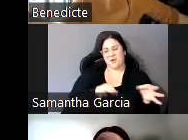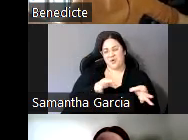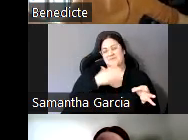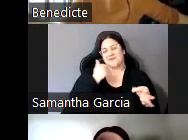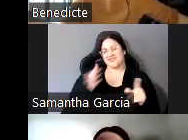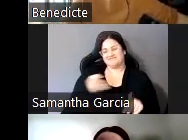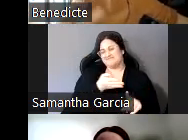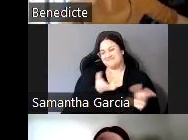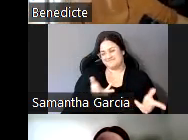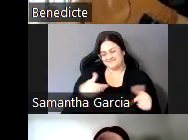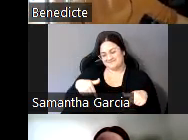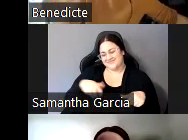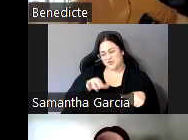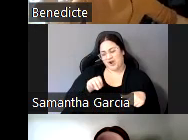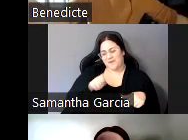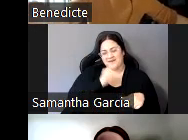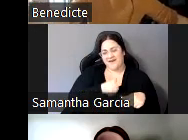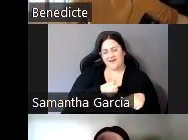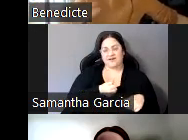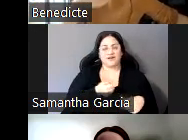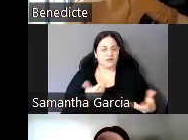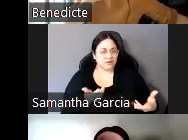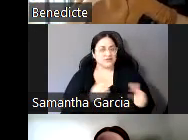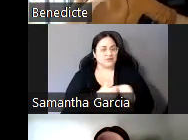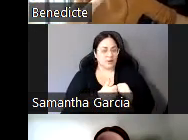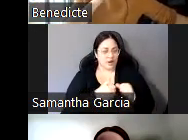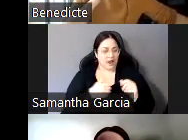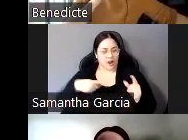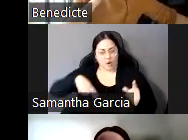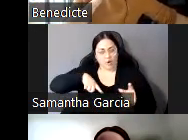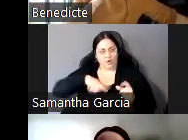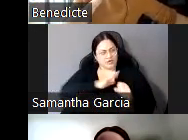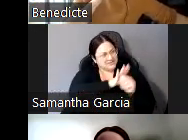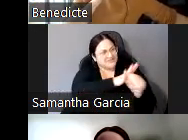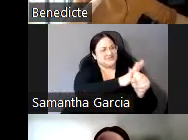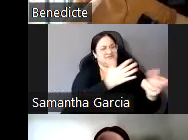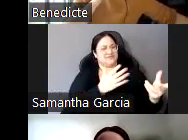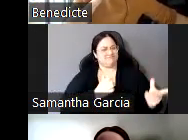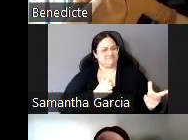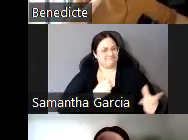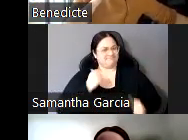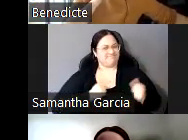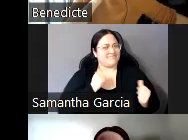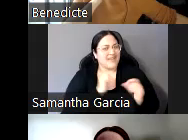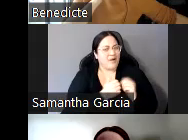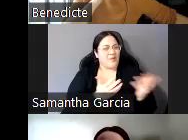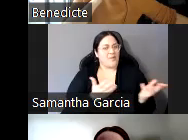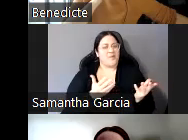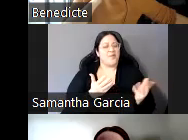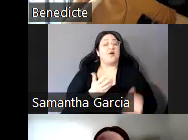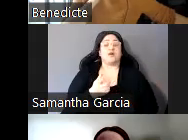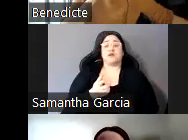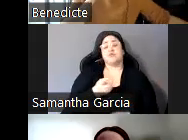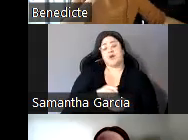any recommendations on how to push that and insist and push that forward? Yeah, it's interesting because Lisa, Aaron, and